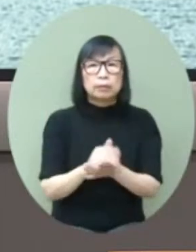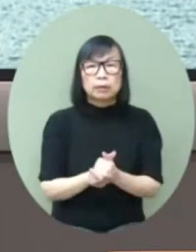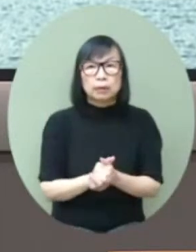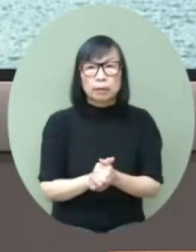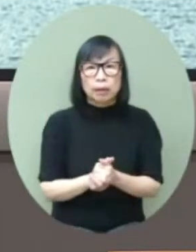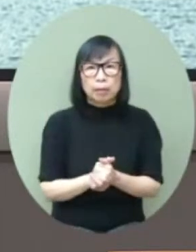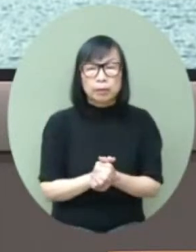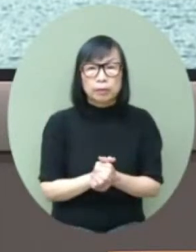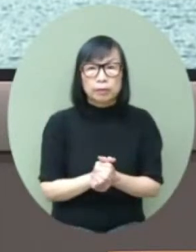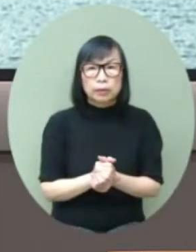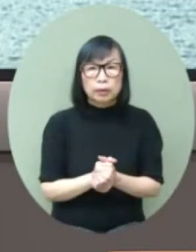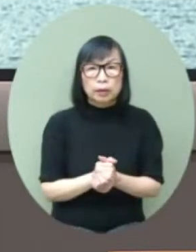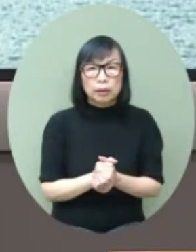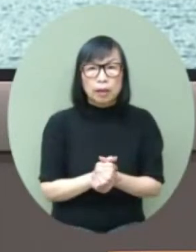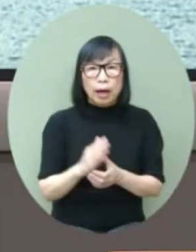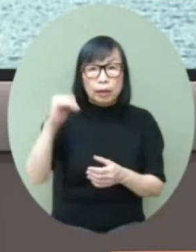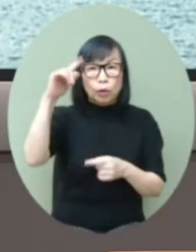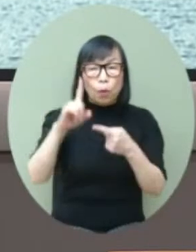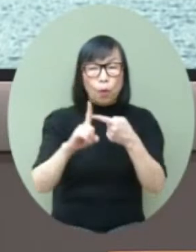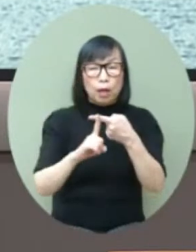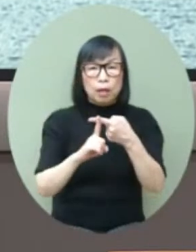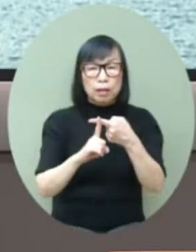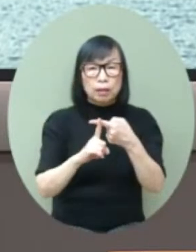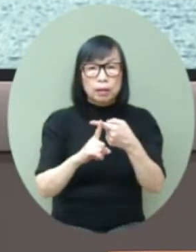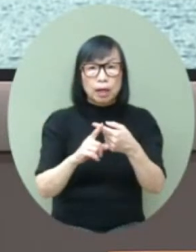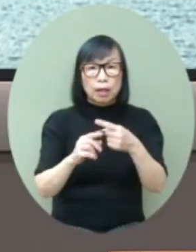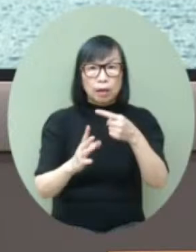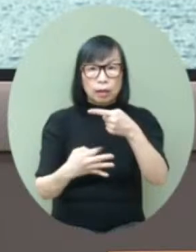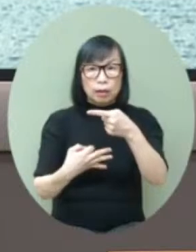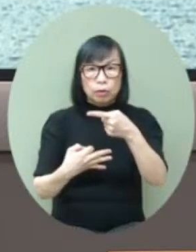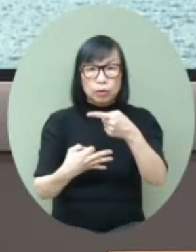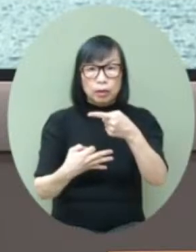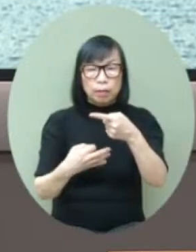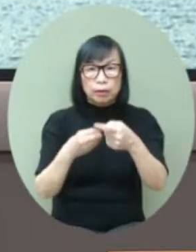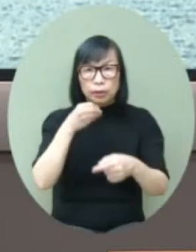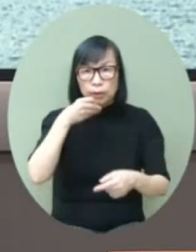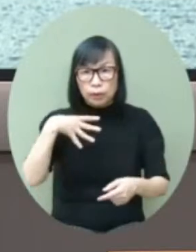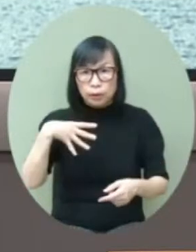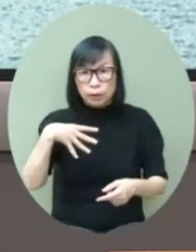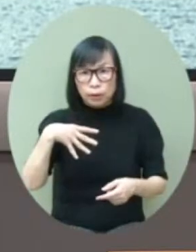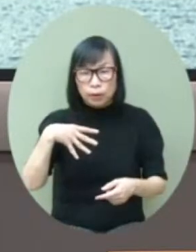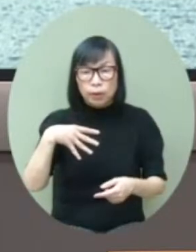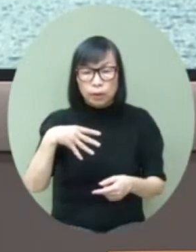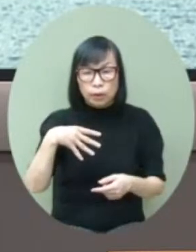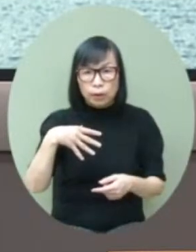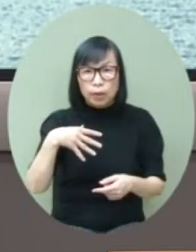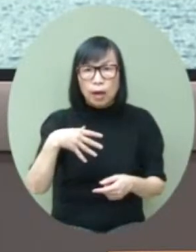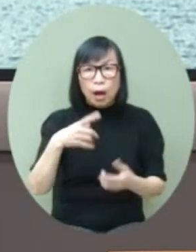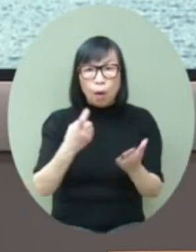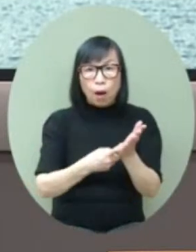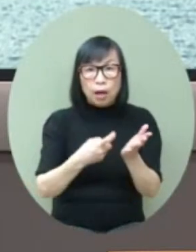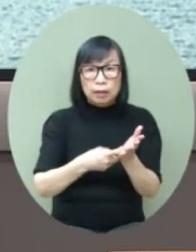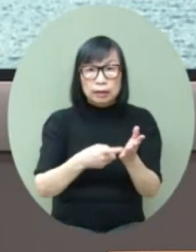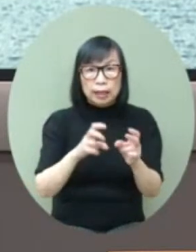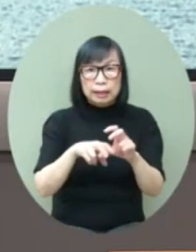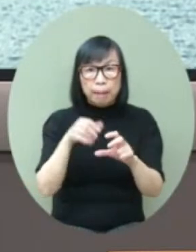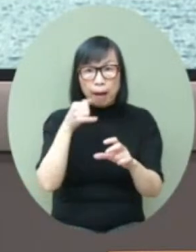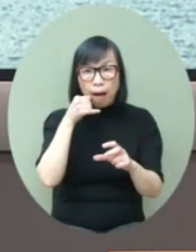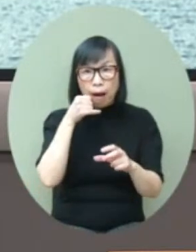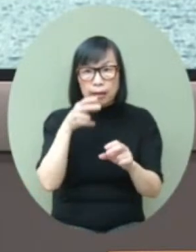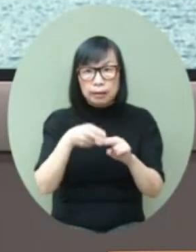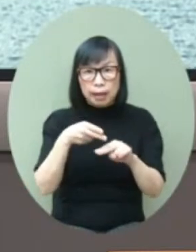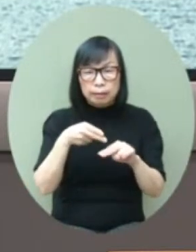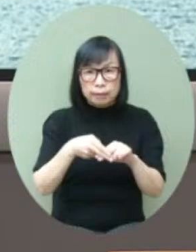infected by her mother. During the high-risk period on the 3rd of January, she had gone to